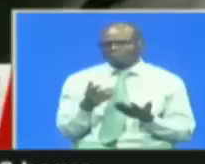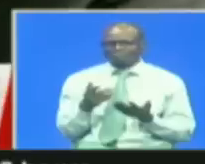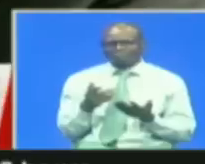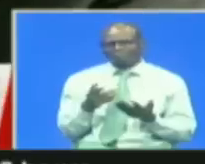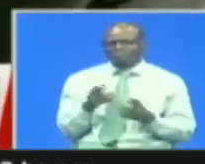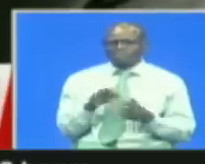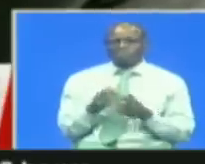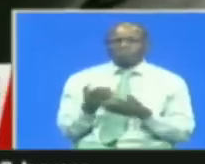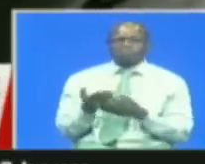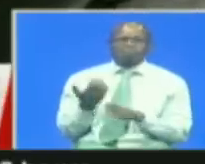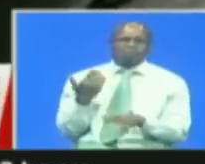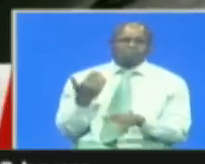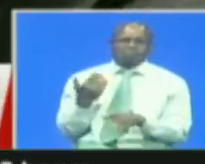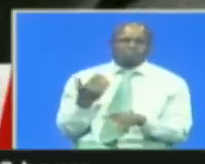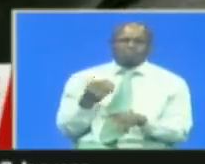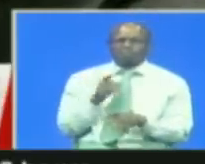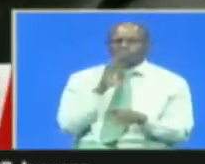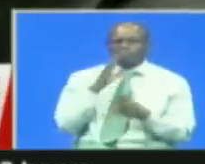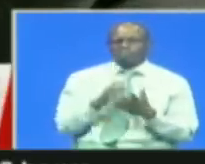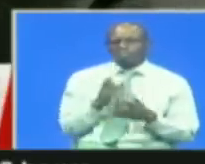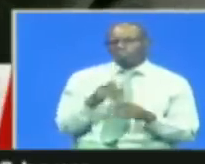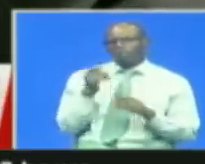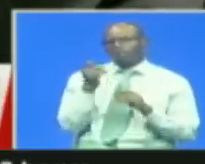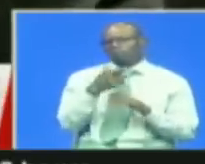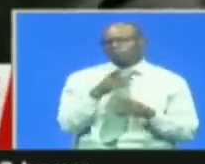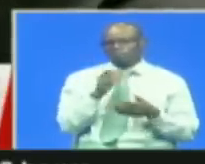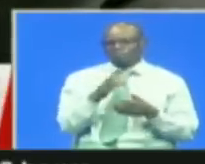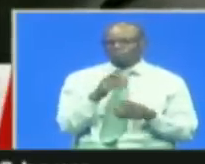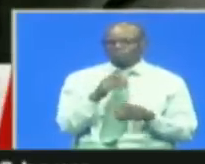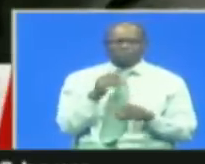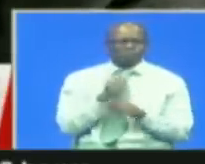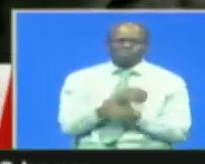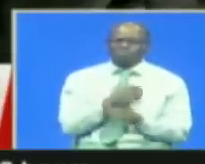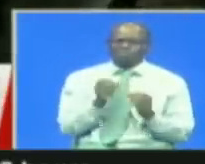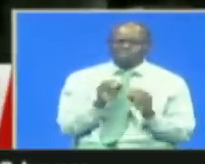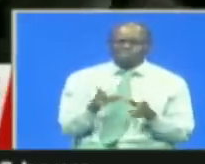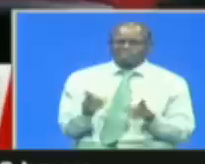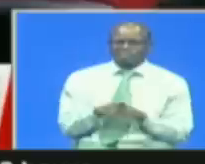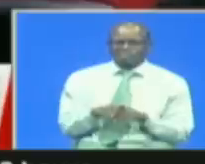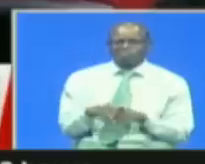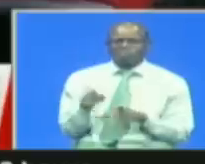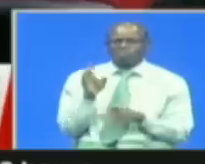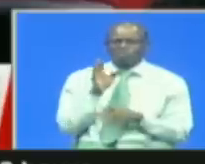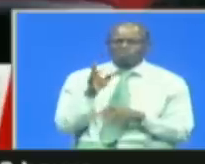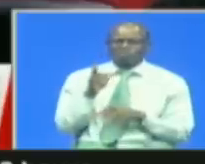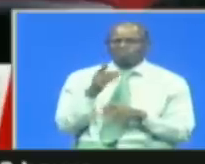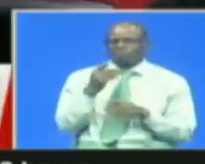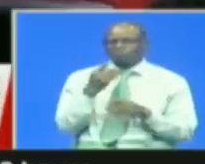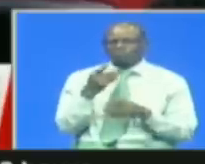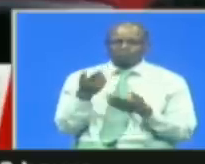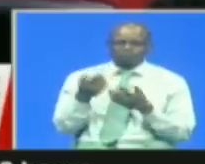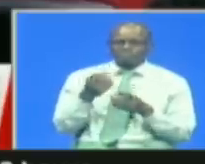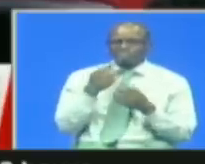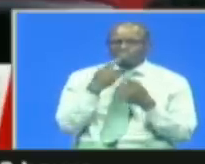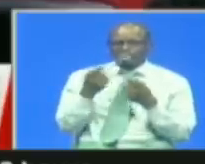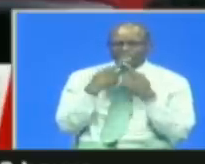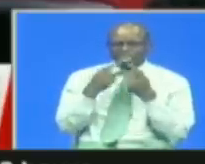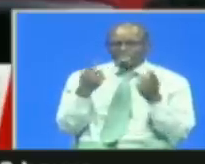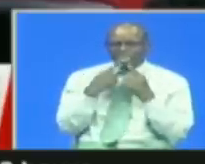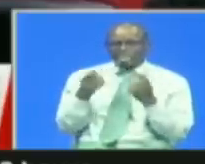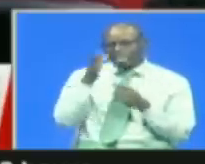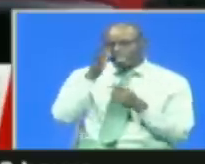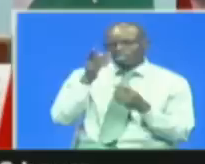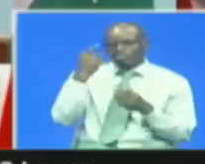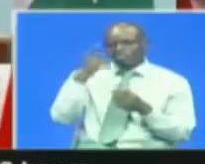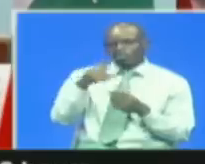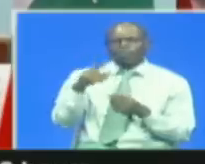being ineffective or playing to the public gallery and spinning propaganda for the government. This at least is according to an